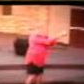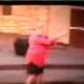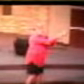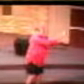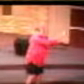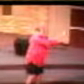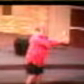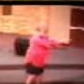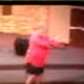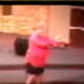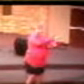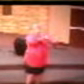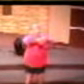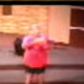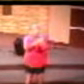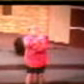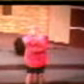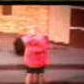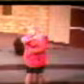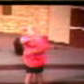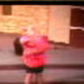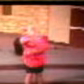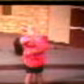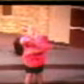and to the ends of the earth."